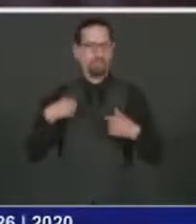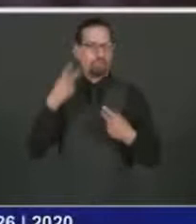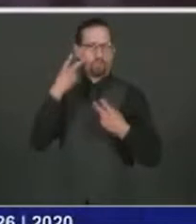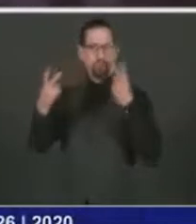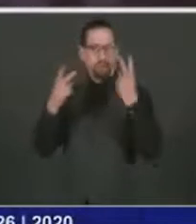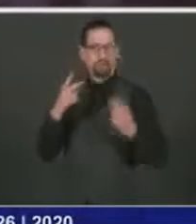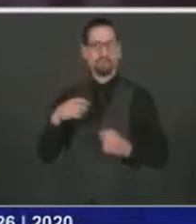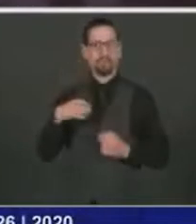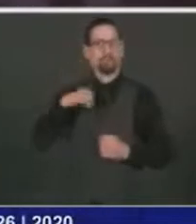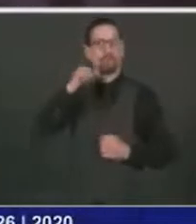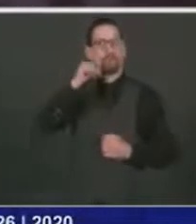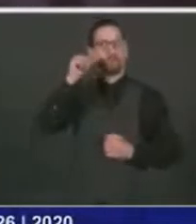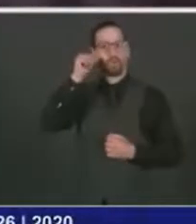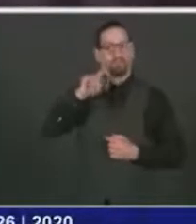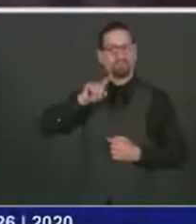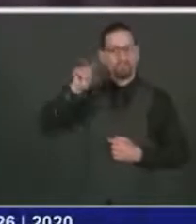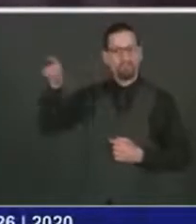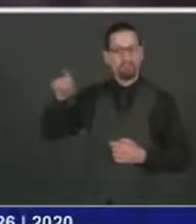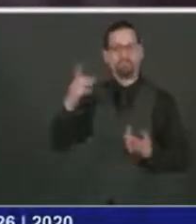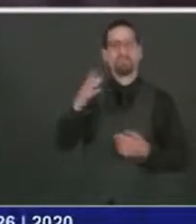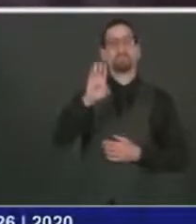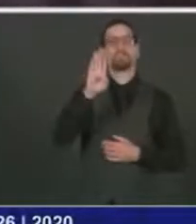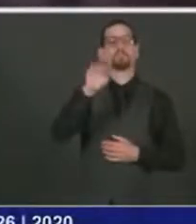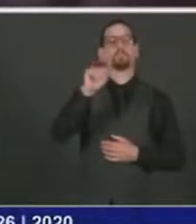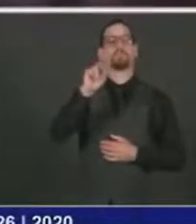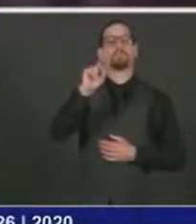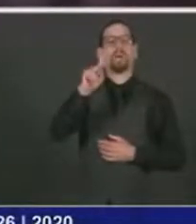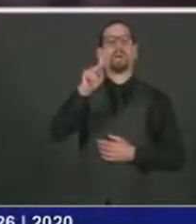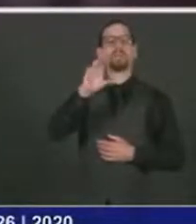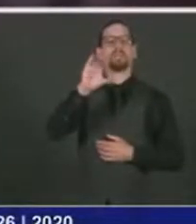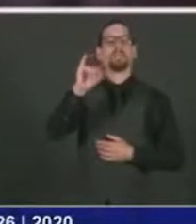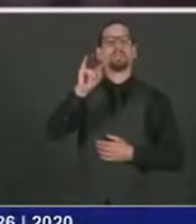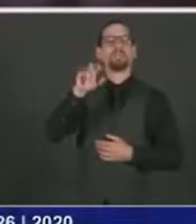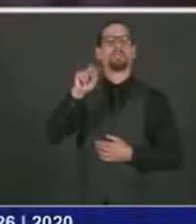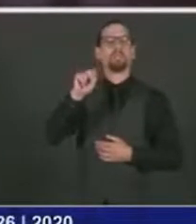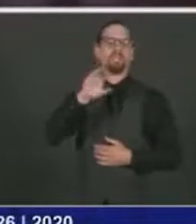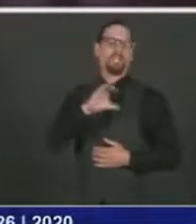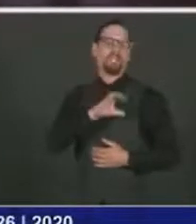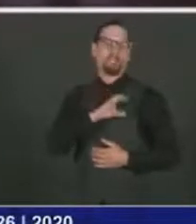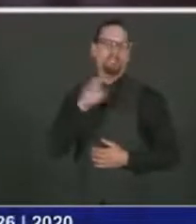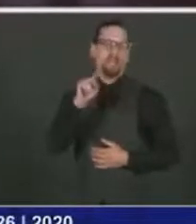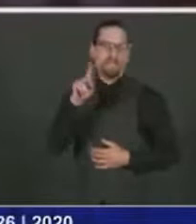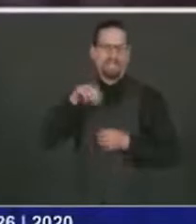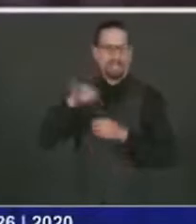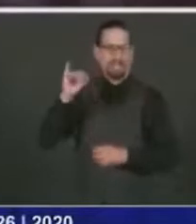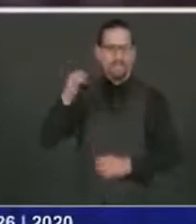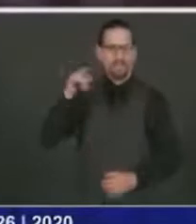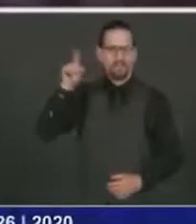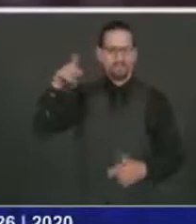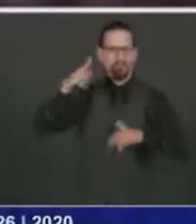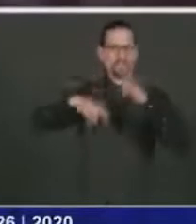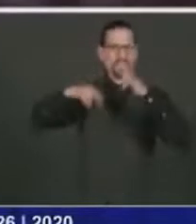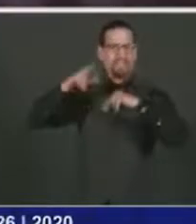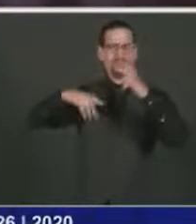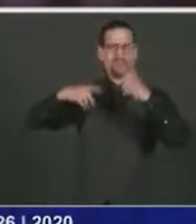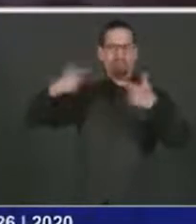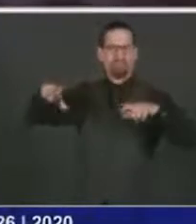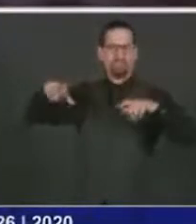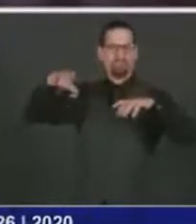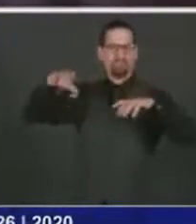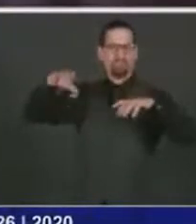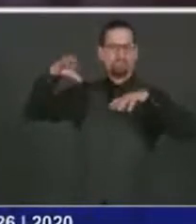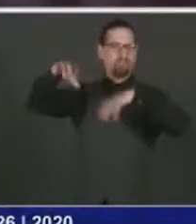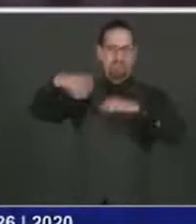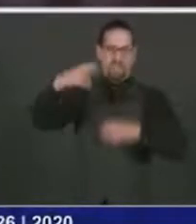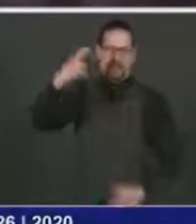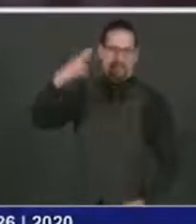at Citizens Bank. Citizens Bank is one of our larger employers in Rhode Island. They have a beautiful new headquarters building in Johnston, Rhode Island,